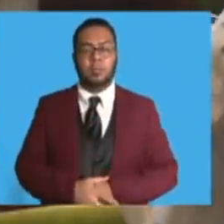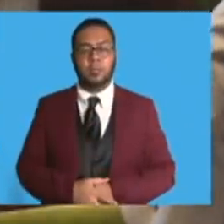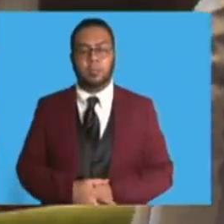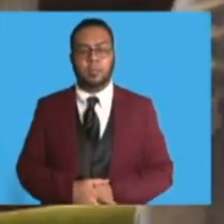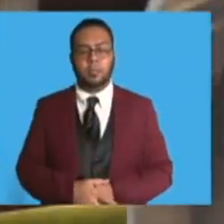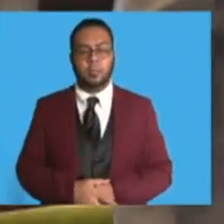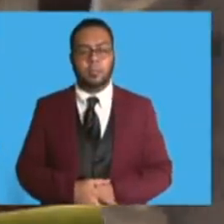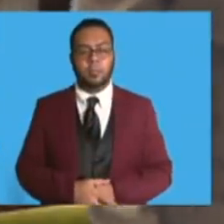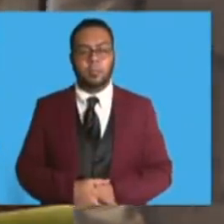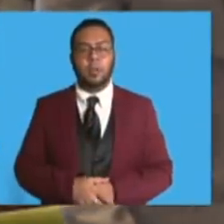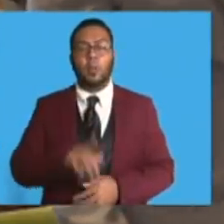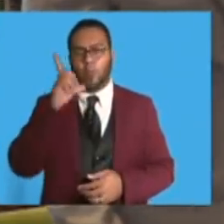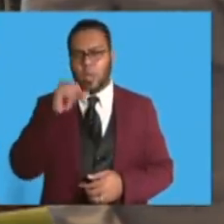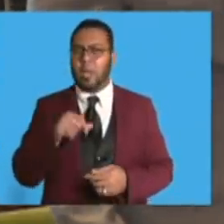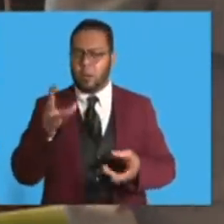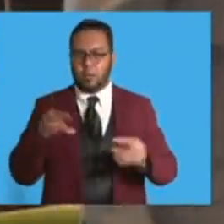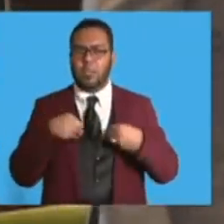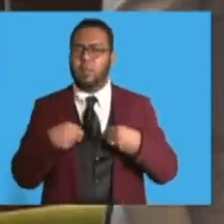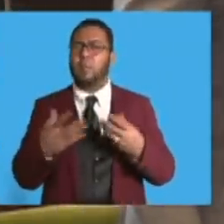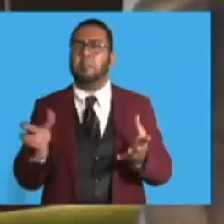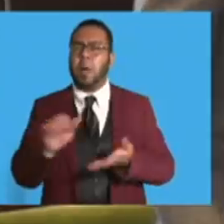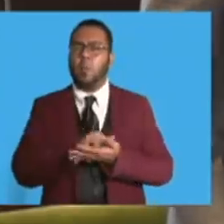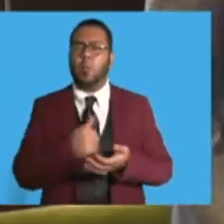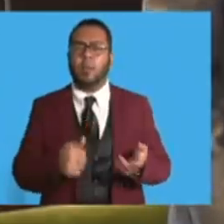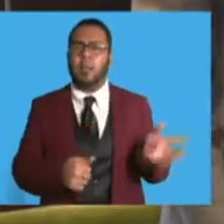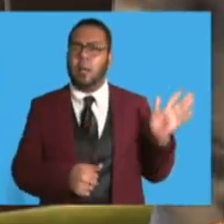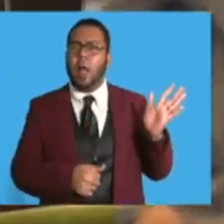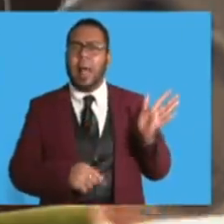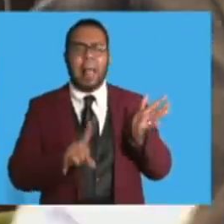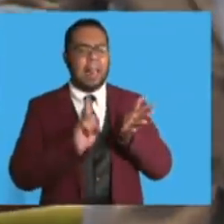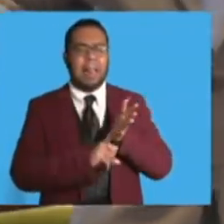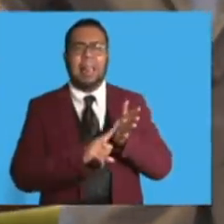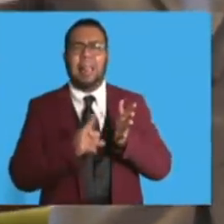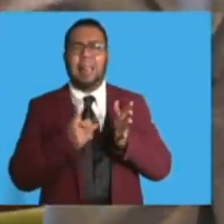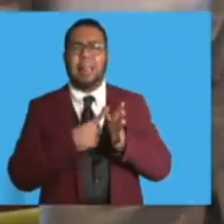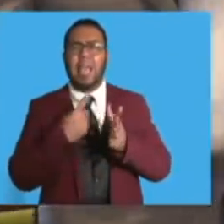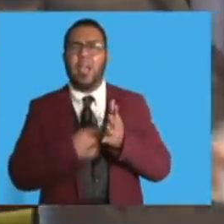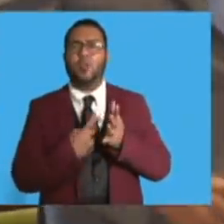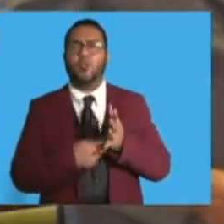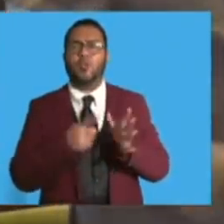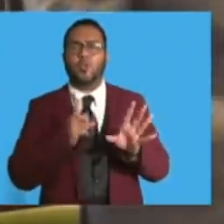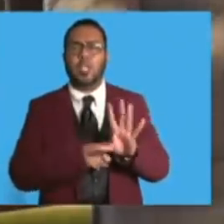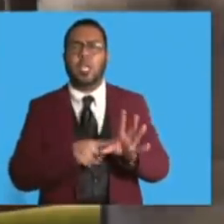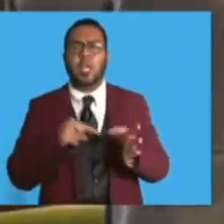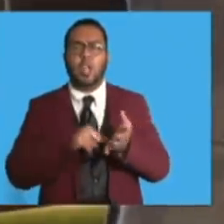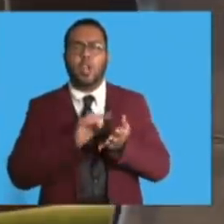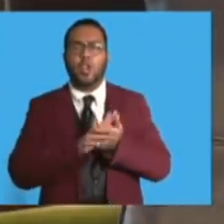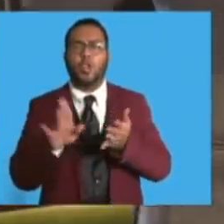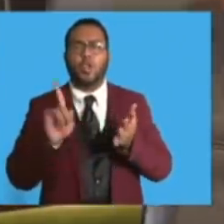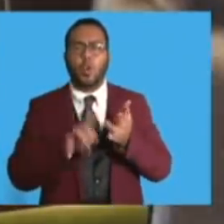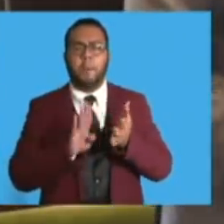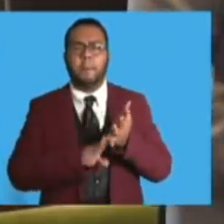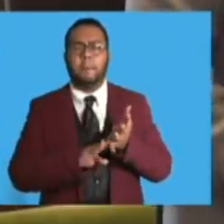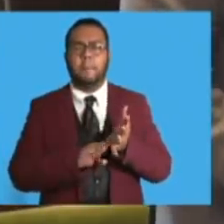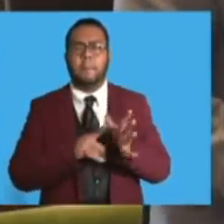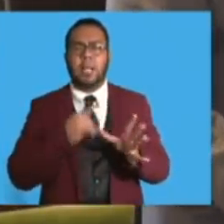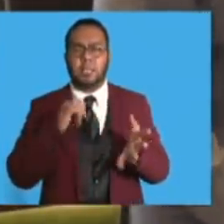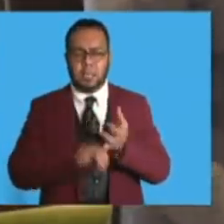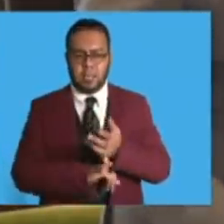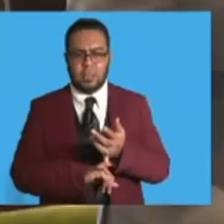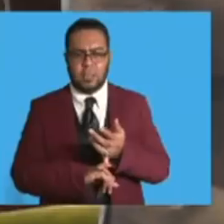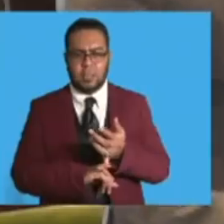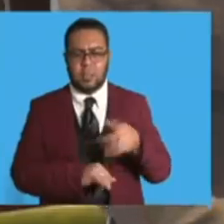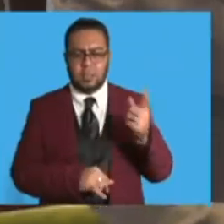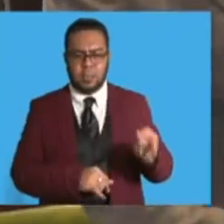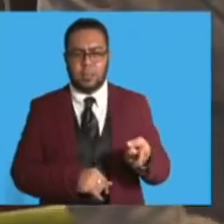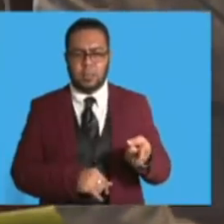which you can get again at USP, by Larry Thomas. Honorable Bulana Uda was giving a speech while Mahendra Chaudhry's government was being taken over,